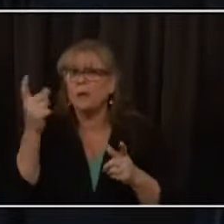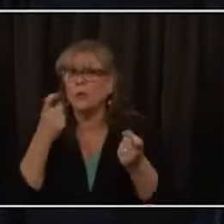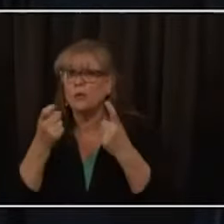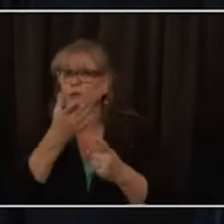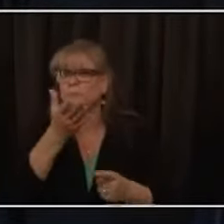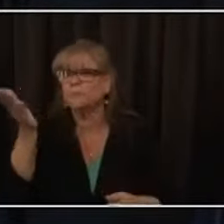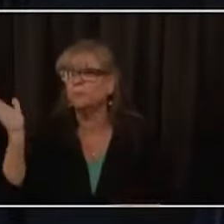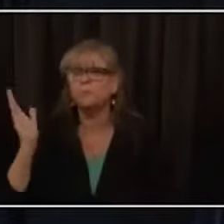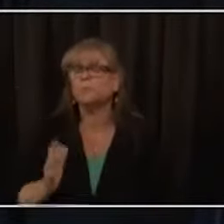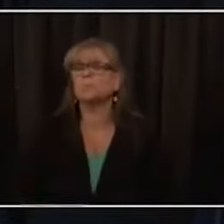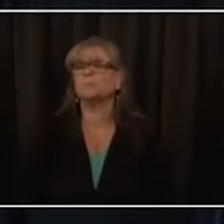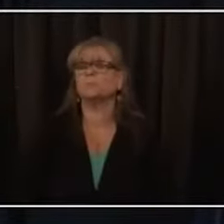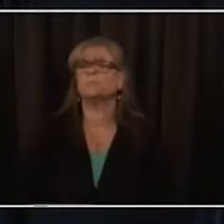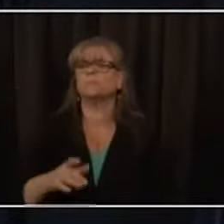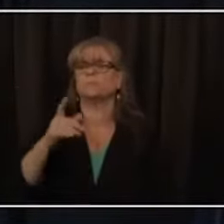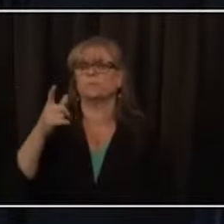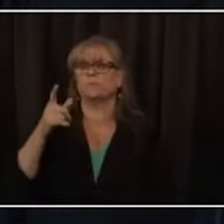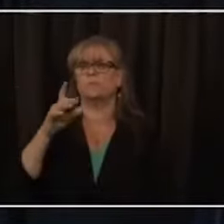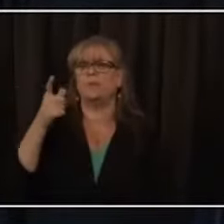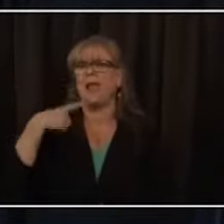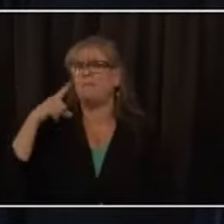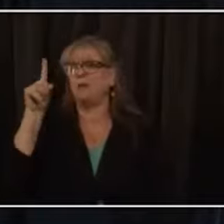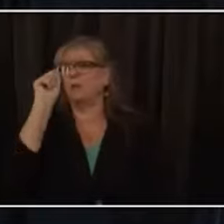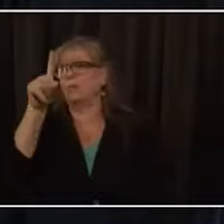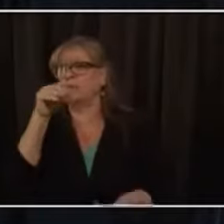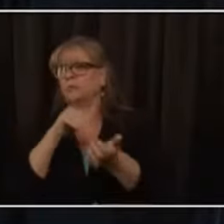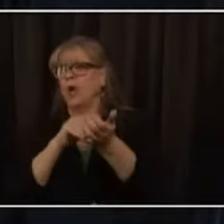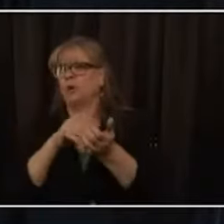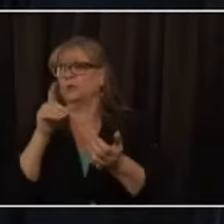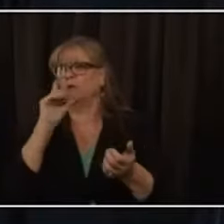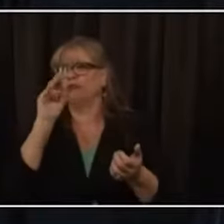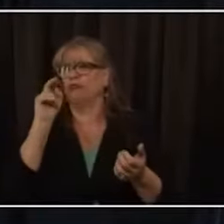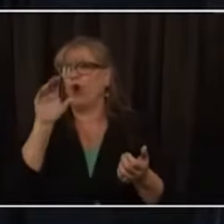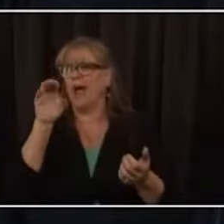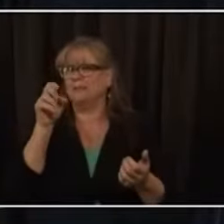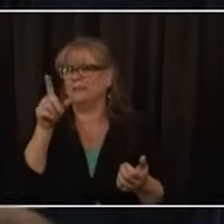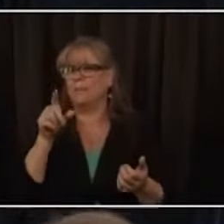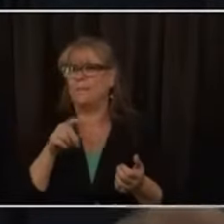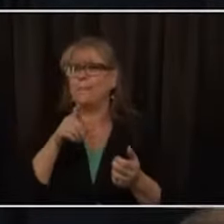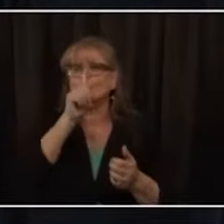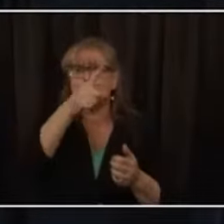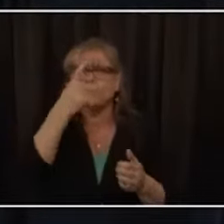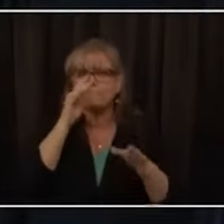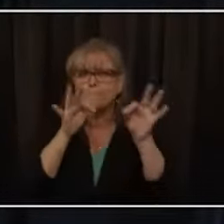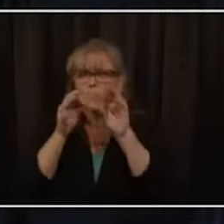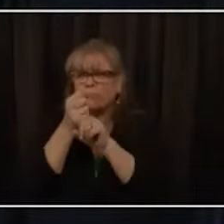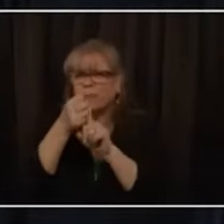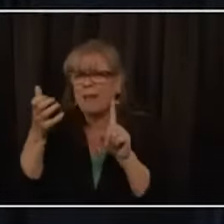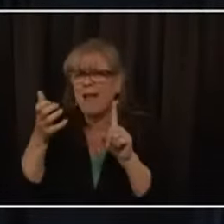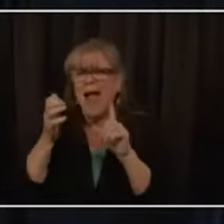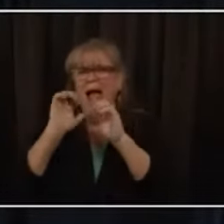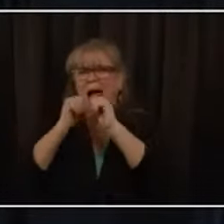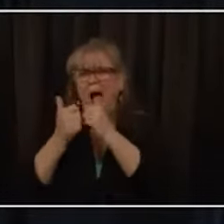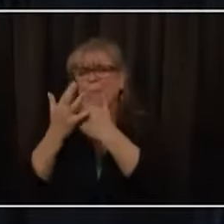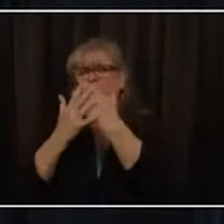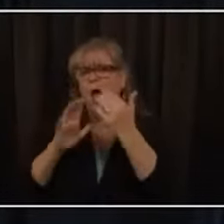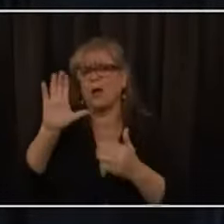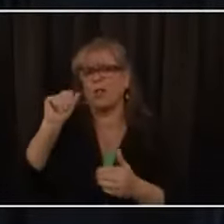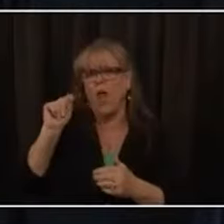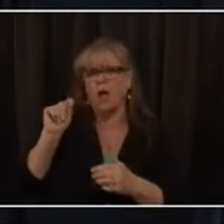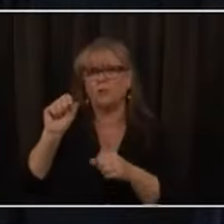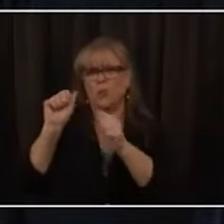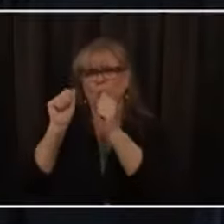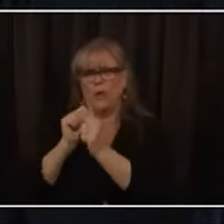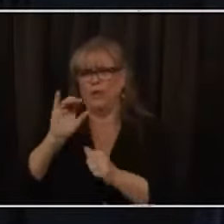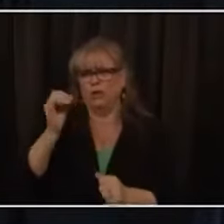Yes, for Dr. France. Oh, okay. Can you describe how the blood clots that we're seeing with the J&J vaccine